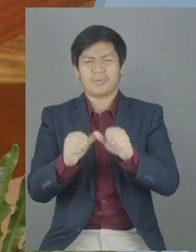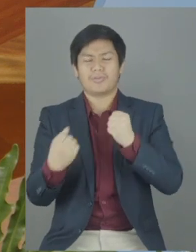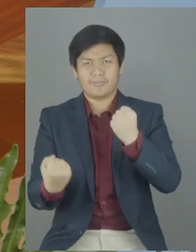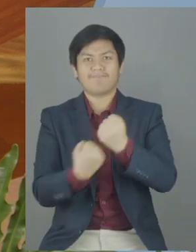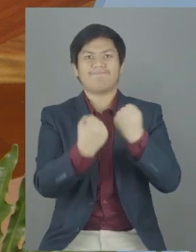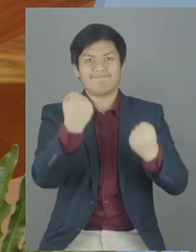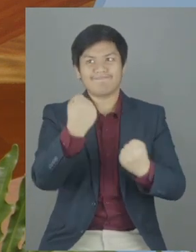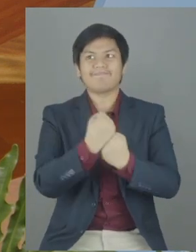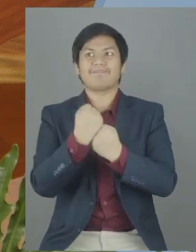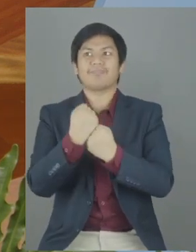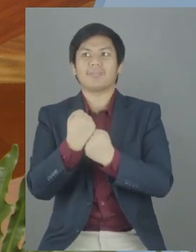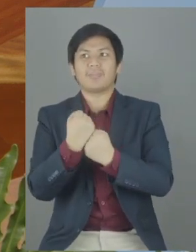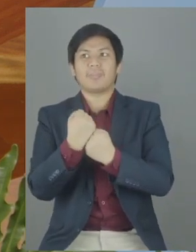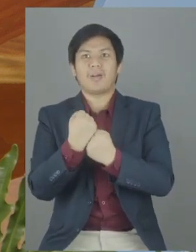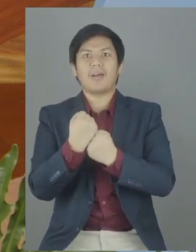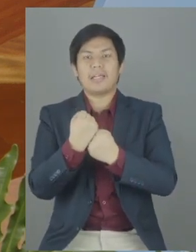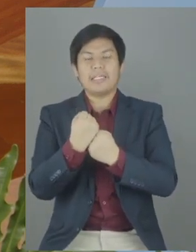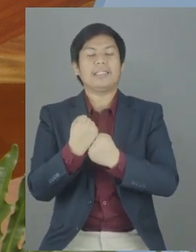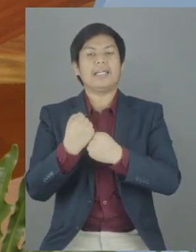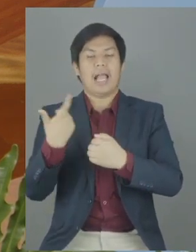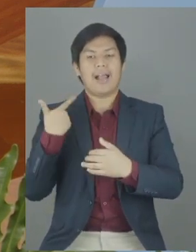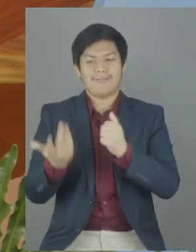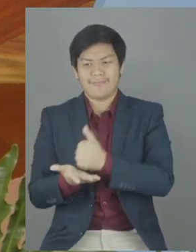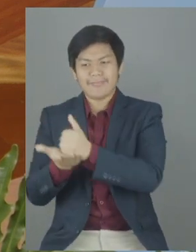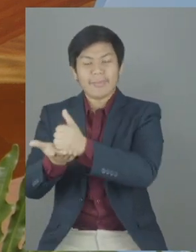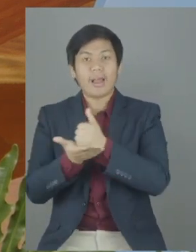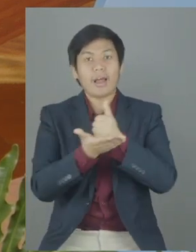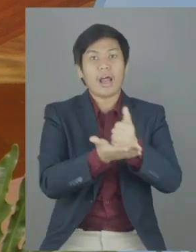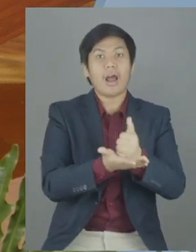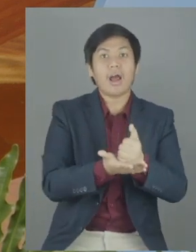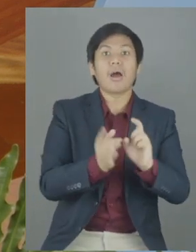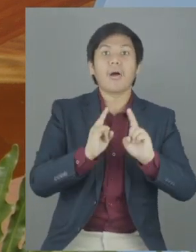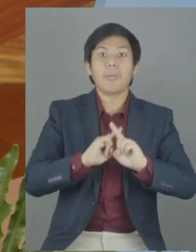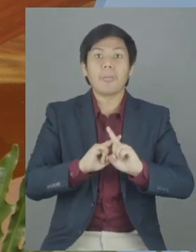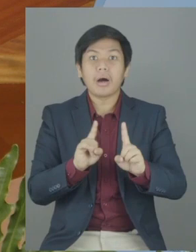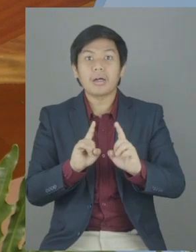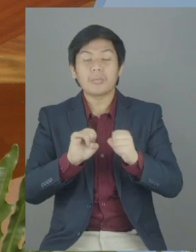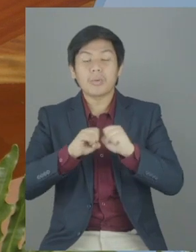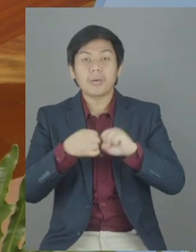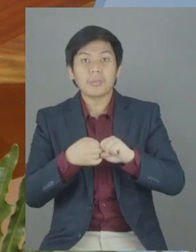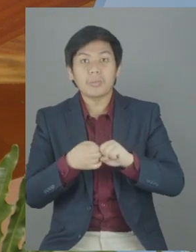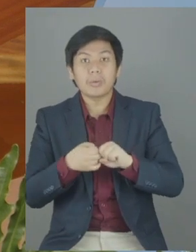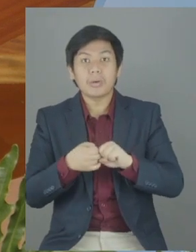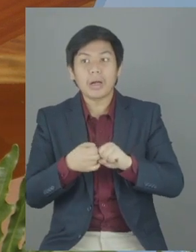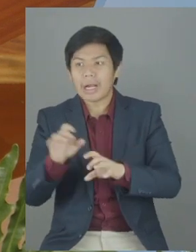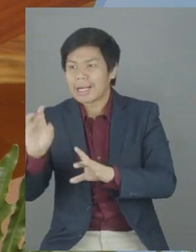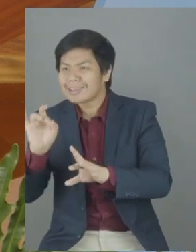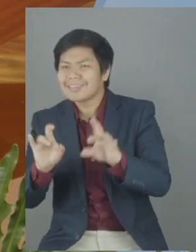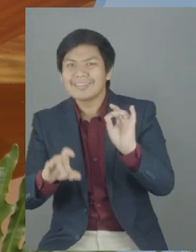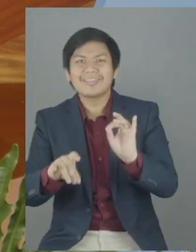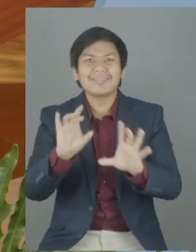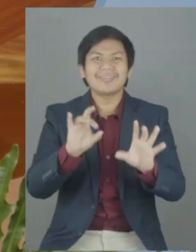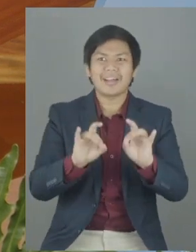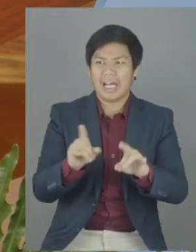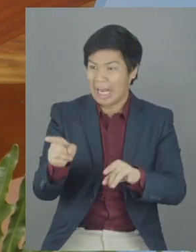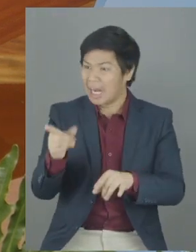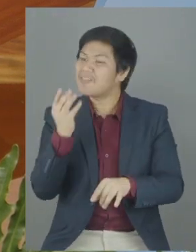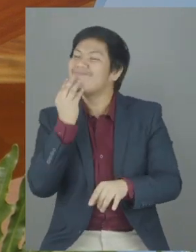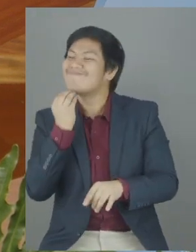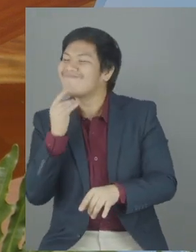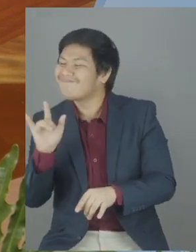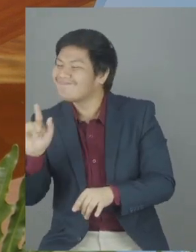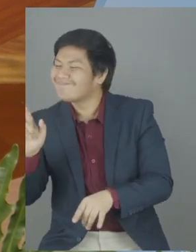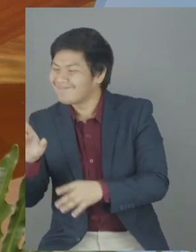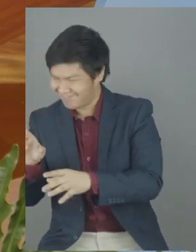they were becoming hospitable. But also the issue was partiality, that the